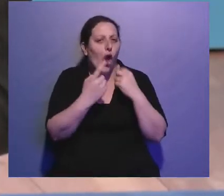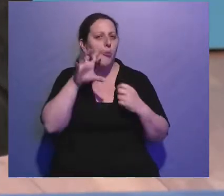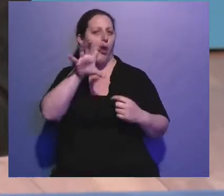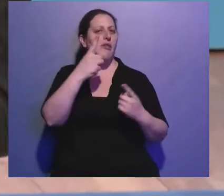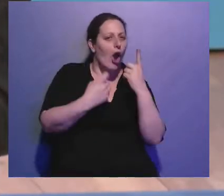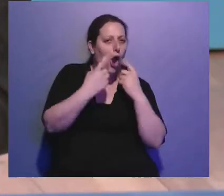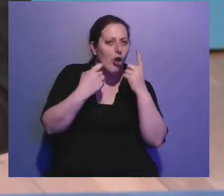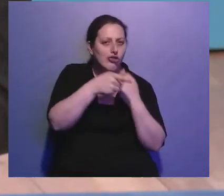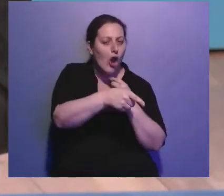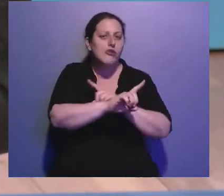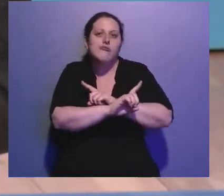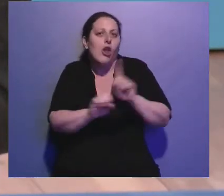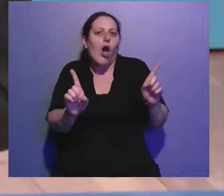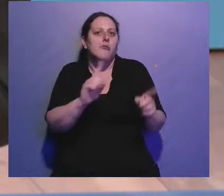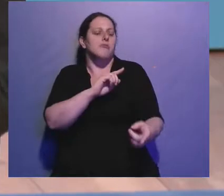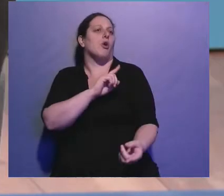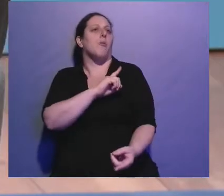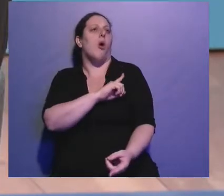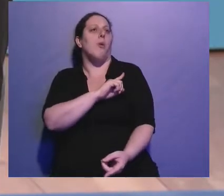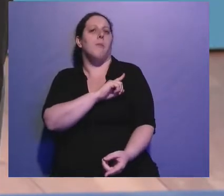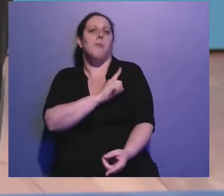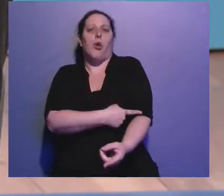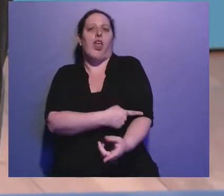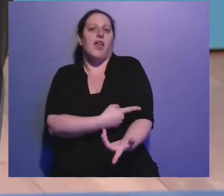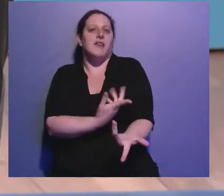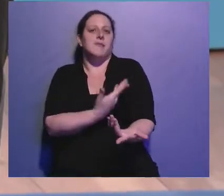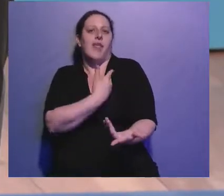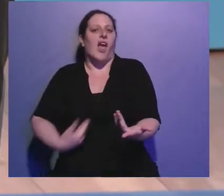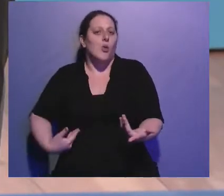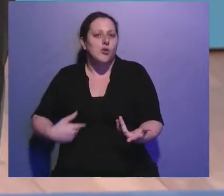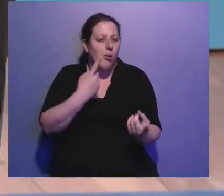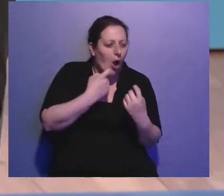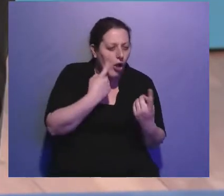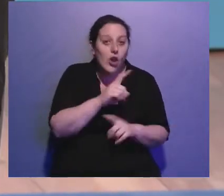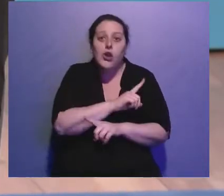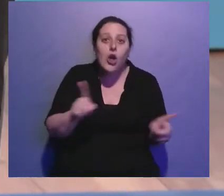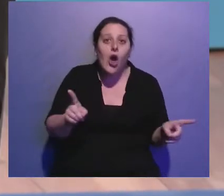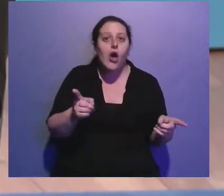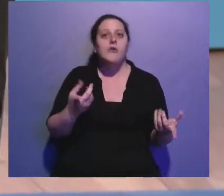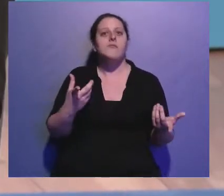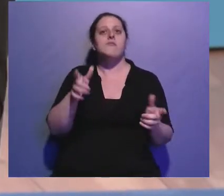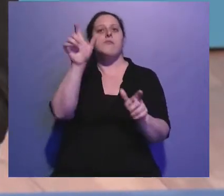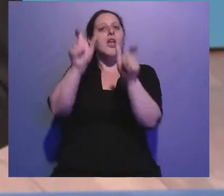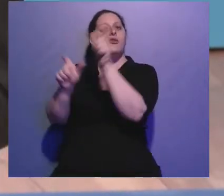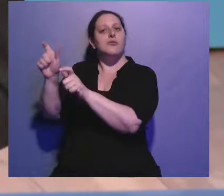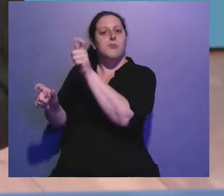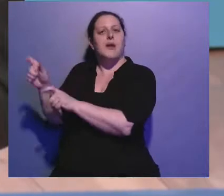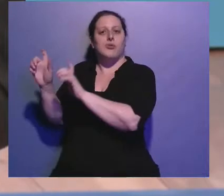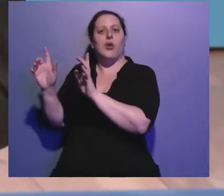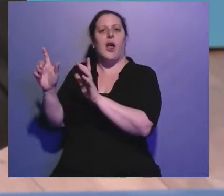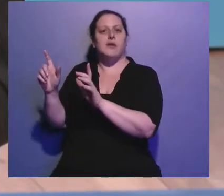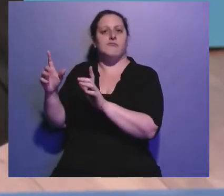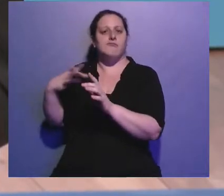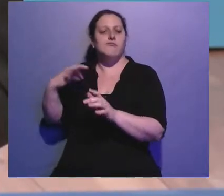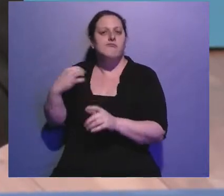this is not a control and oversight by the provincial executive, but they are